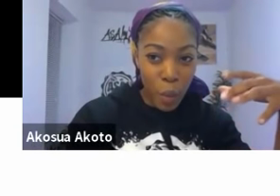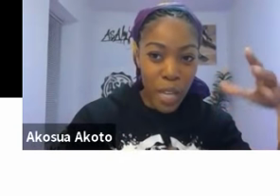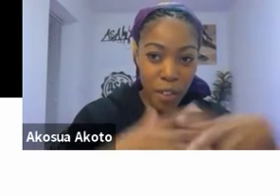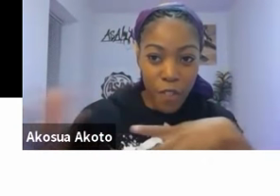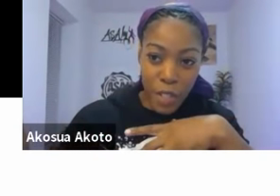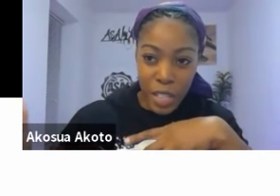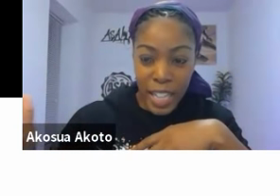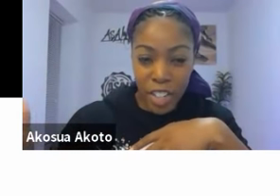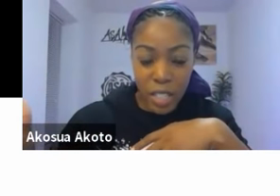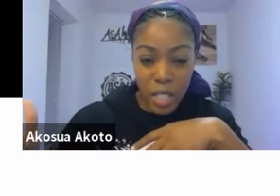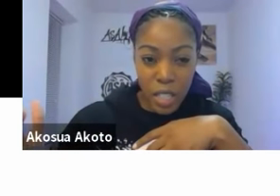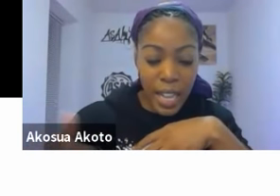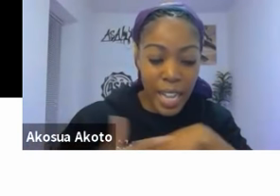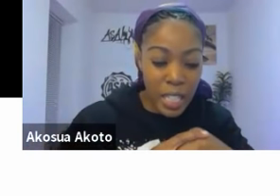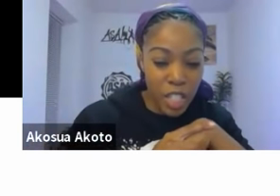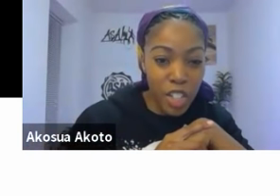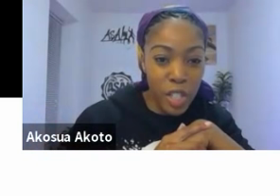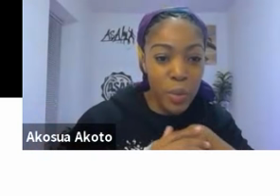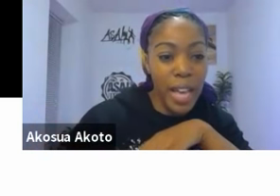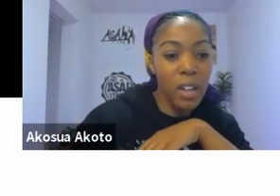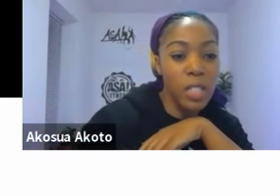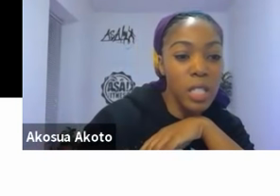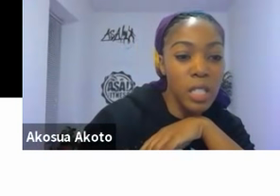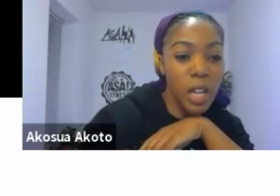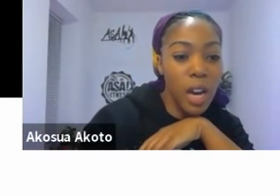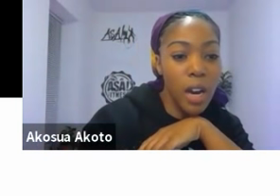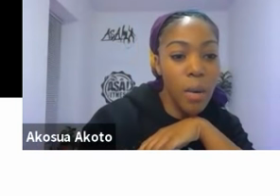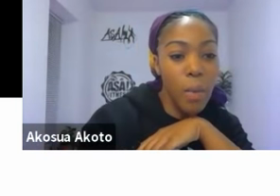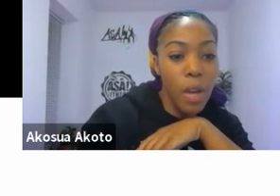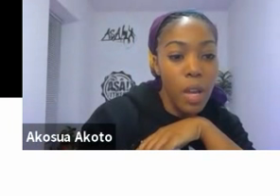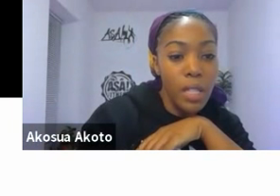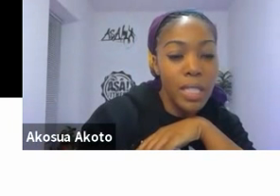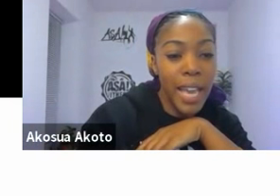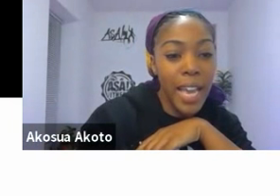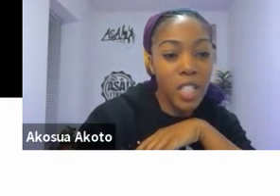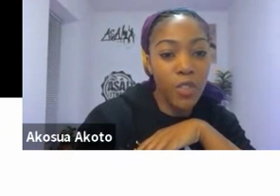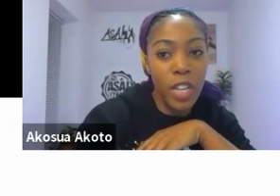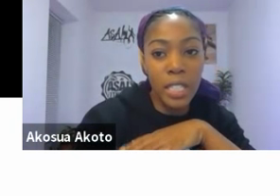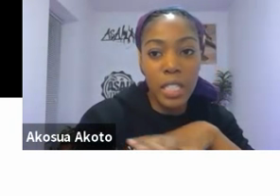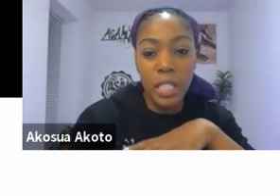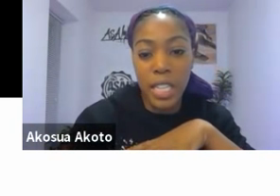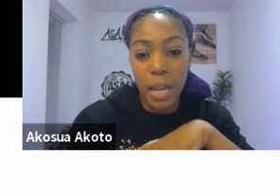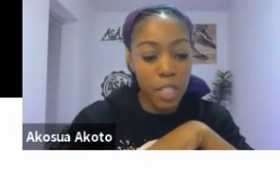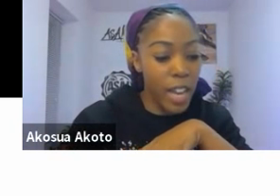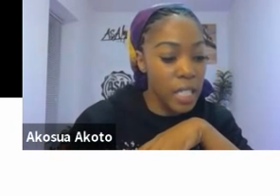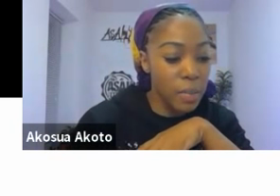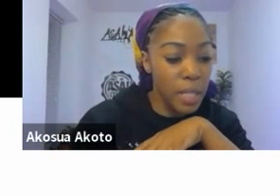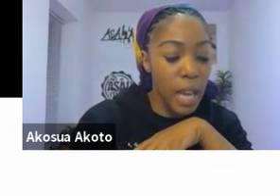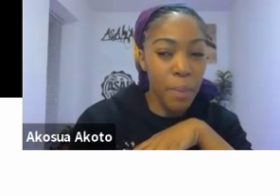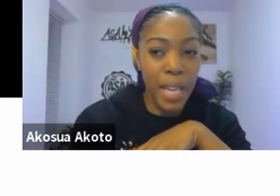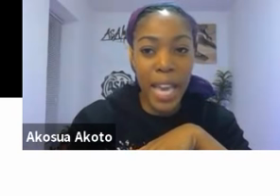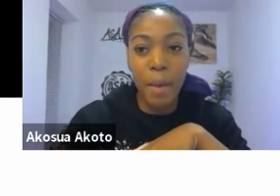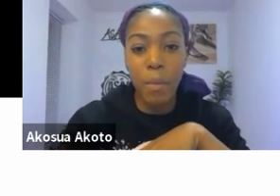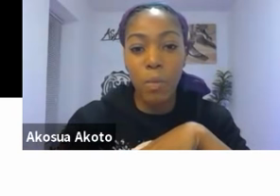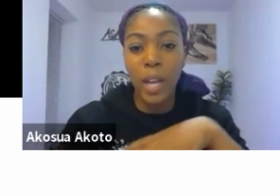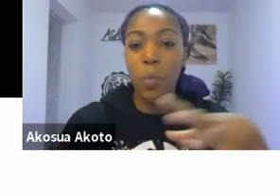So then when we get further later into the 90s, early 2000s, dance in DC, and I'm gonna try and speed it